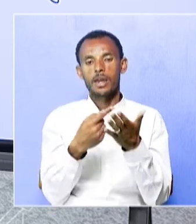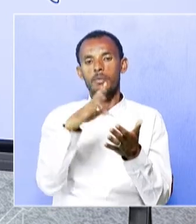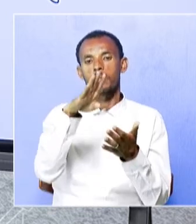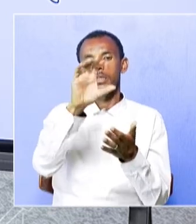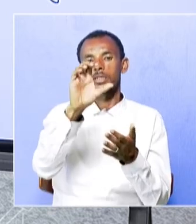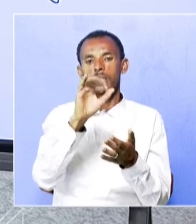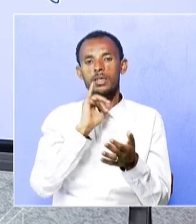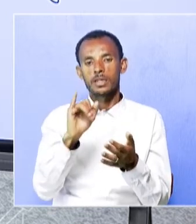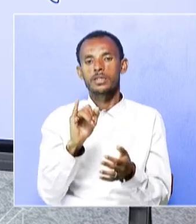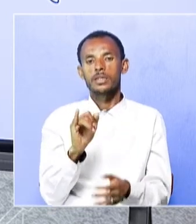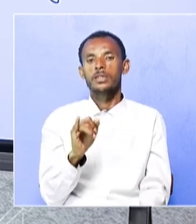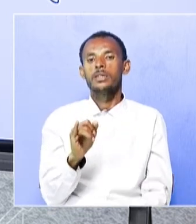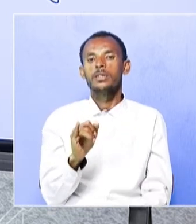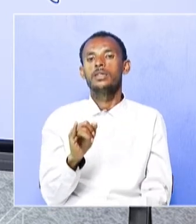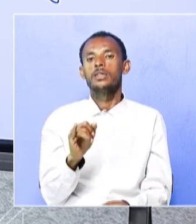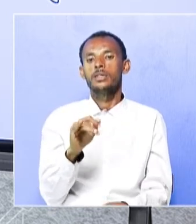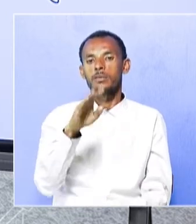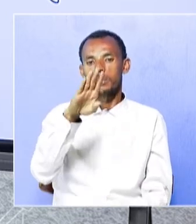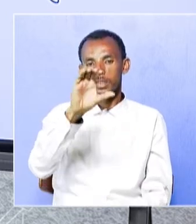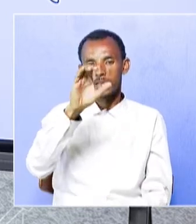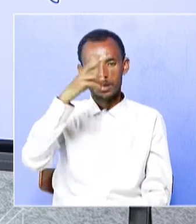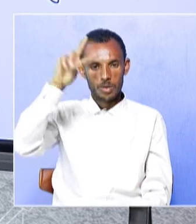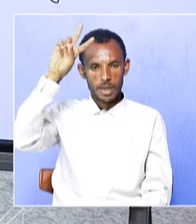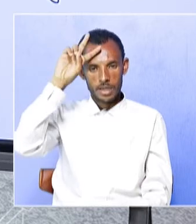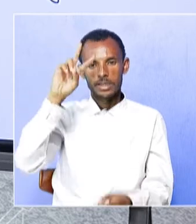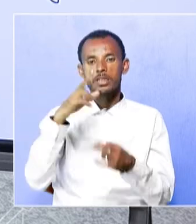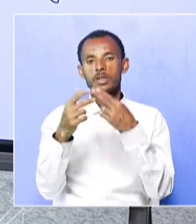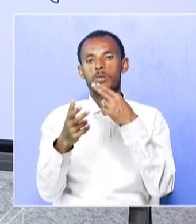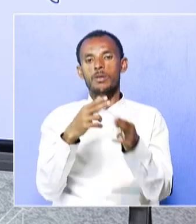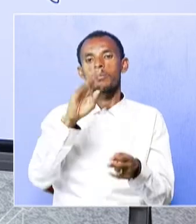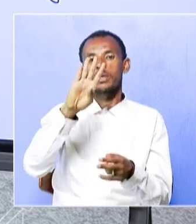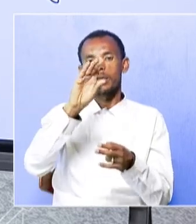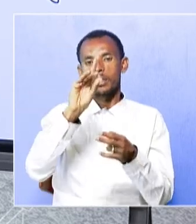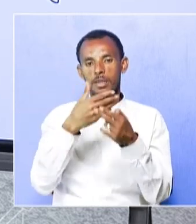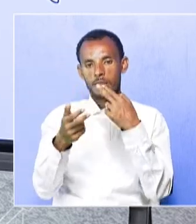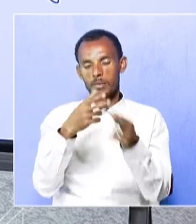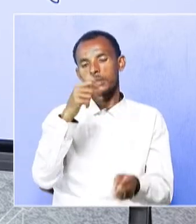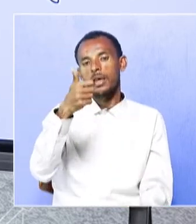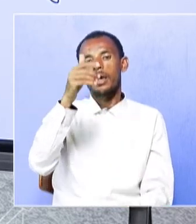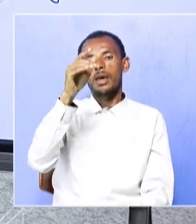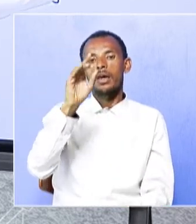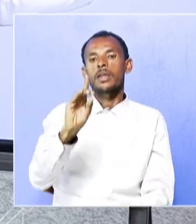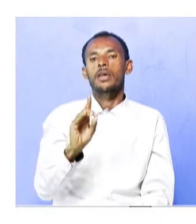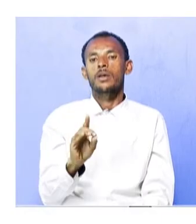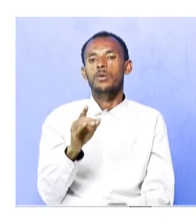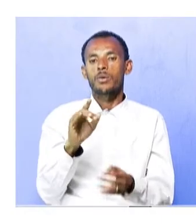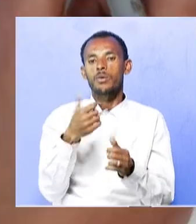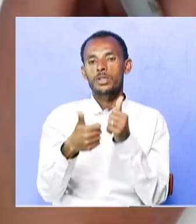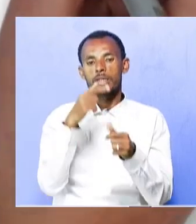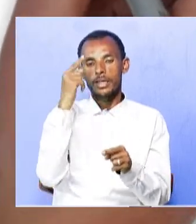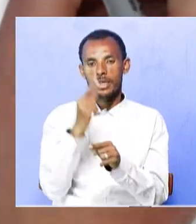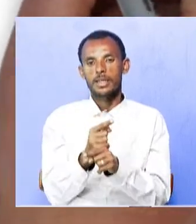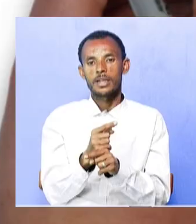BC is the product, BC square is the product of BD times AB, which is exactly the same